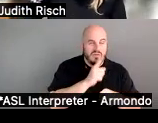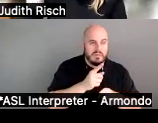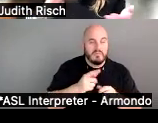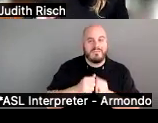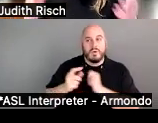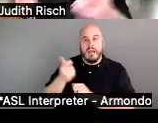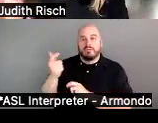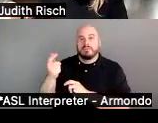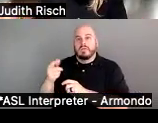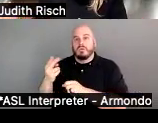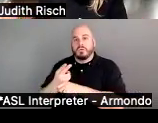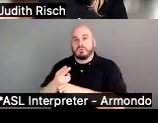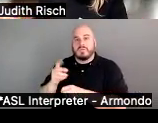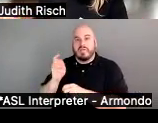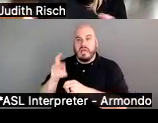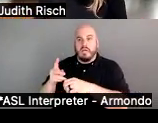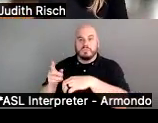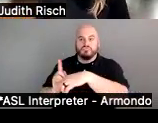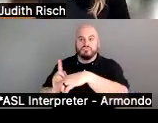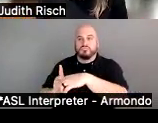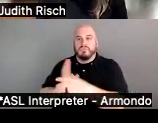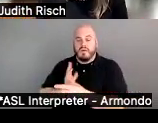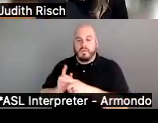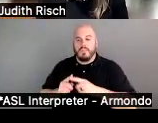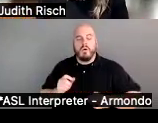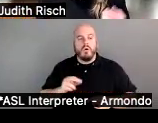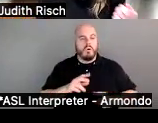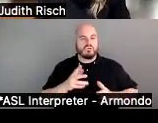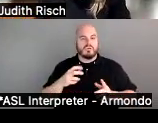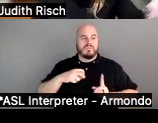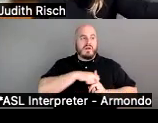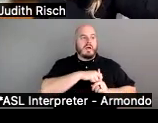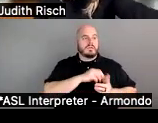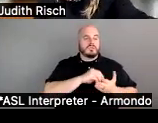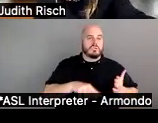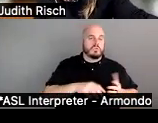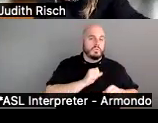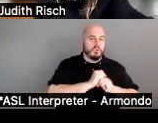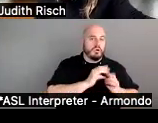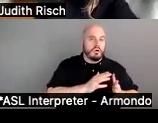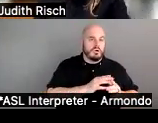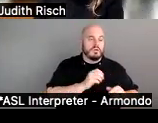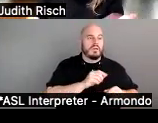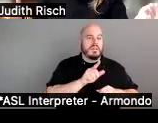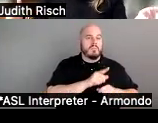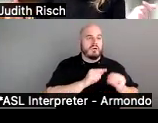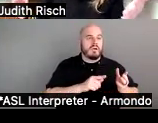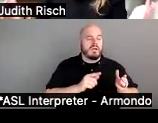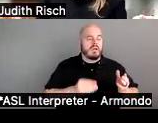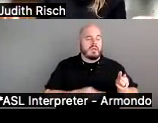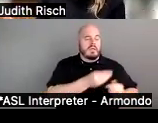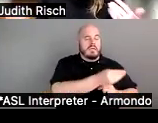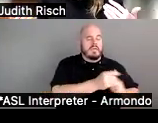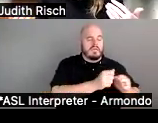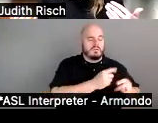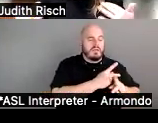kiosk? Or do I find someone, a student worker at the library, and give them my credit card and tell them to take care of the transaction, having no idea